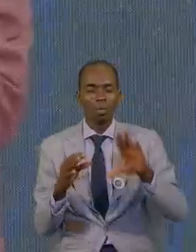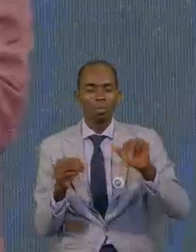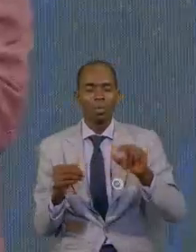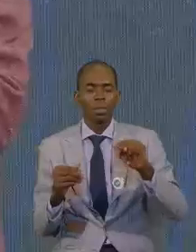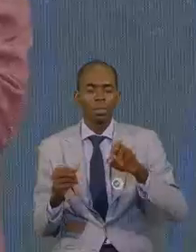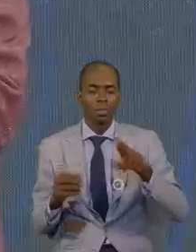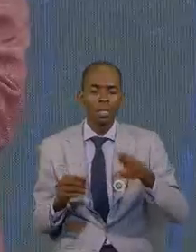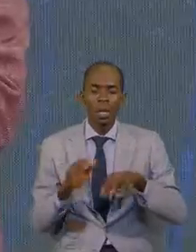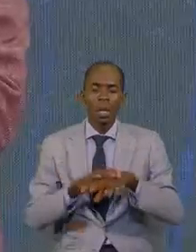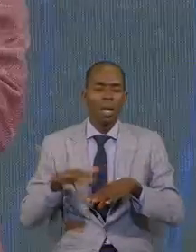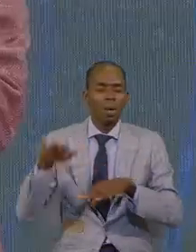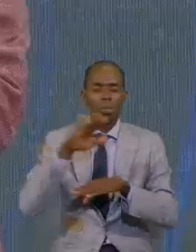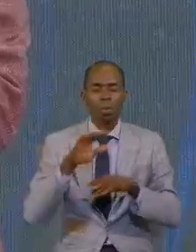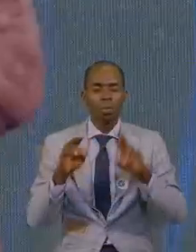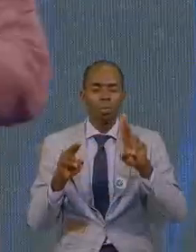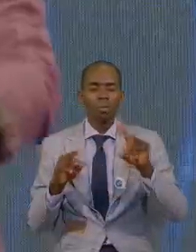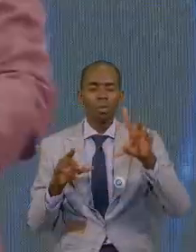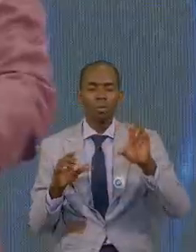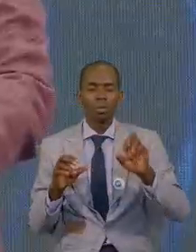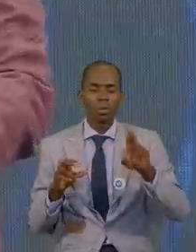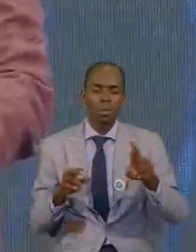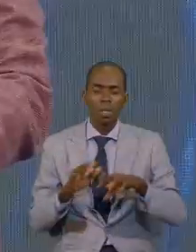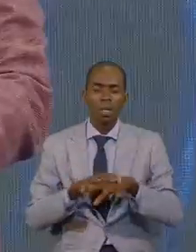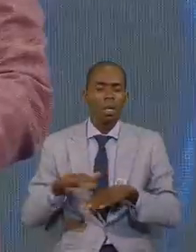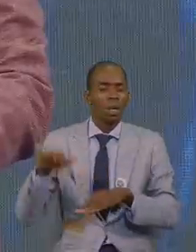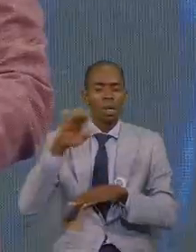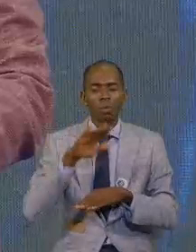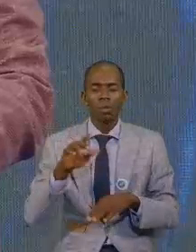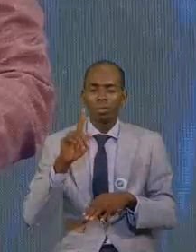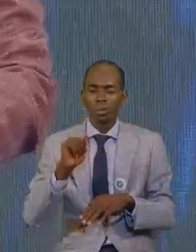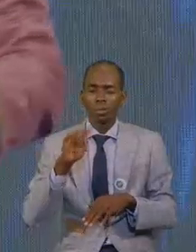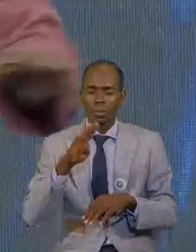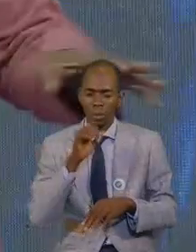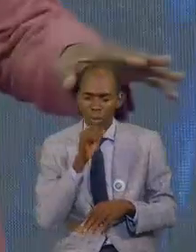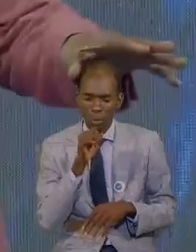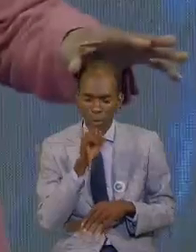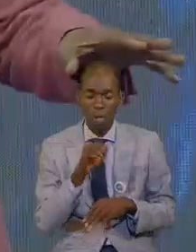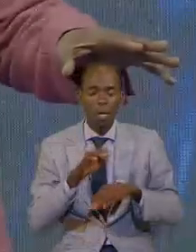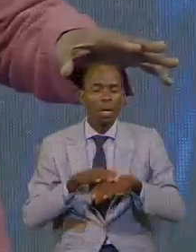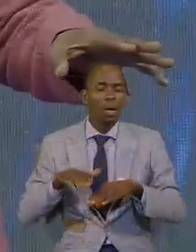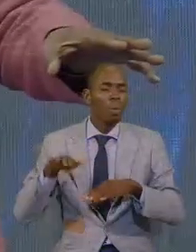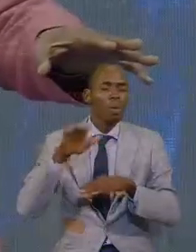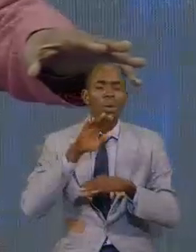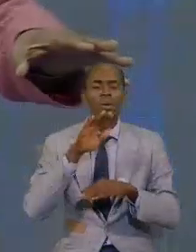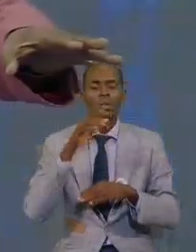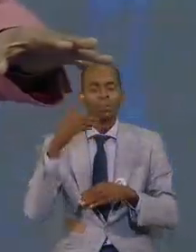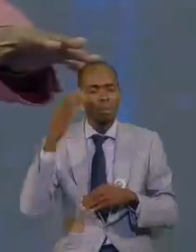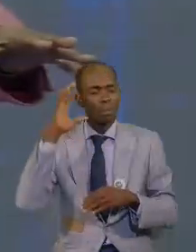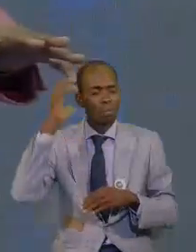above ulcer, above tuberculosis, above insanity,